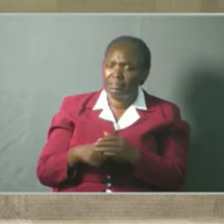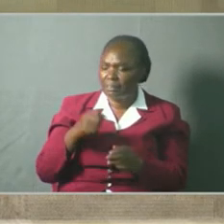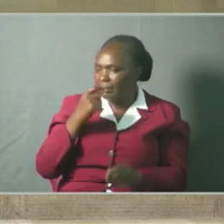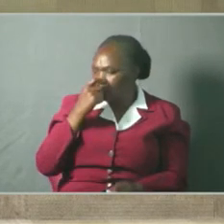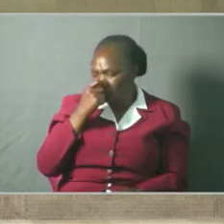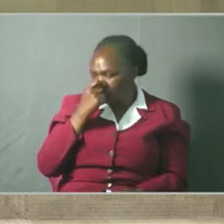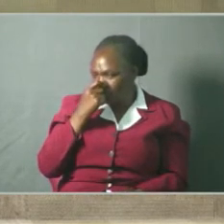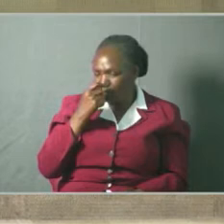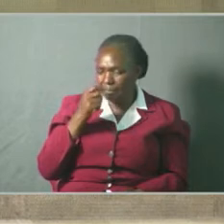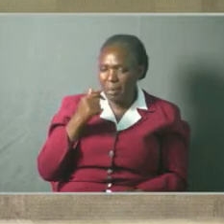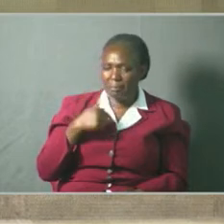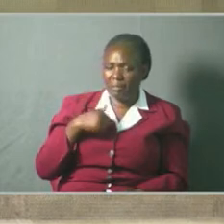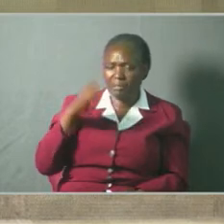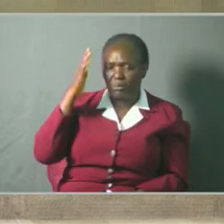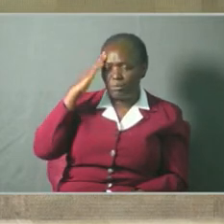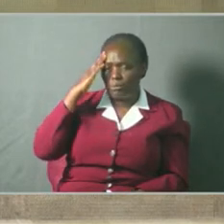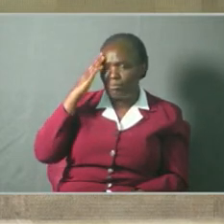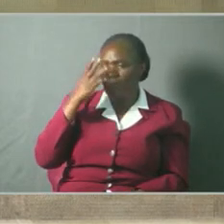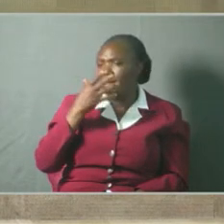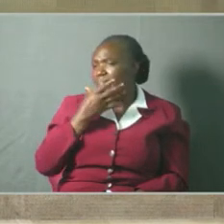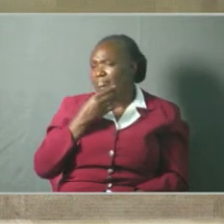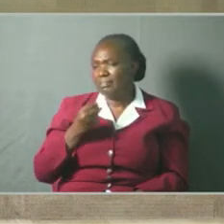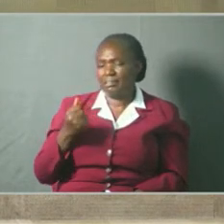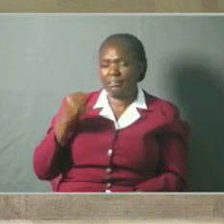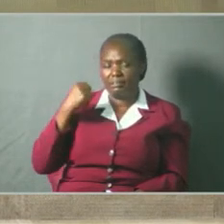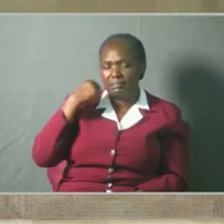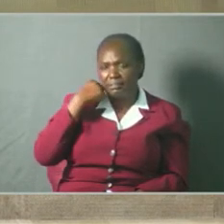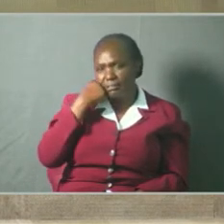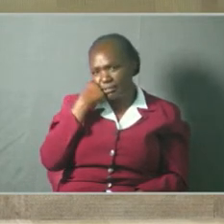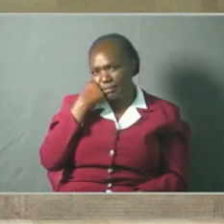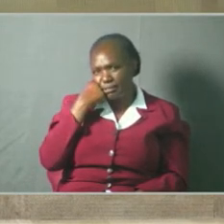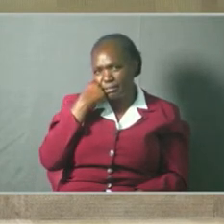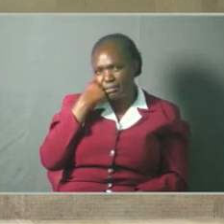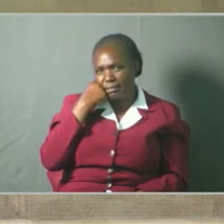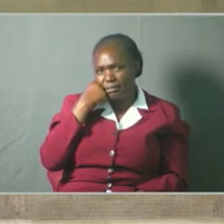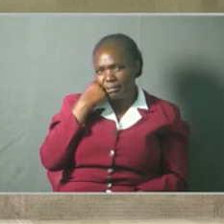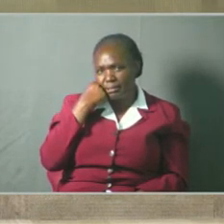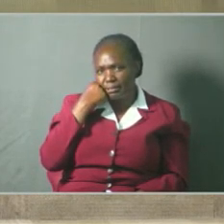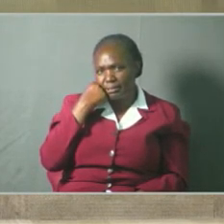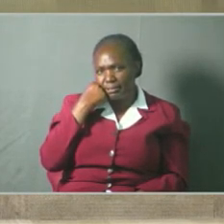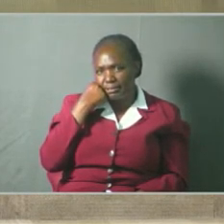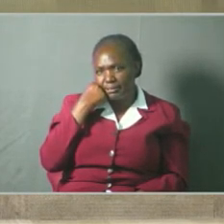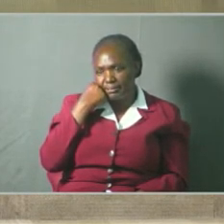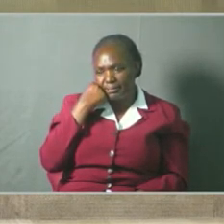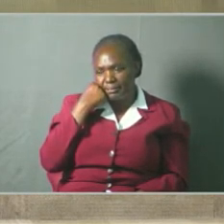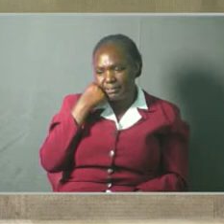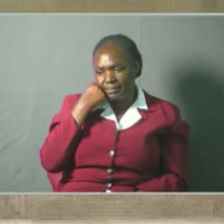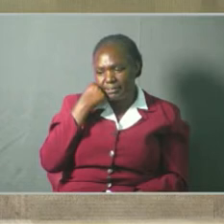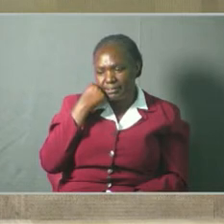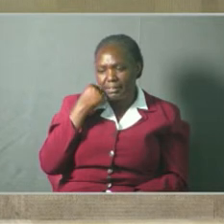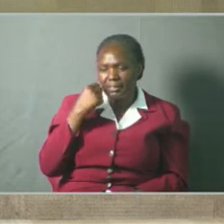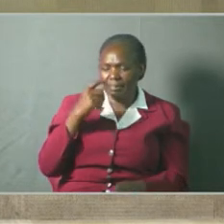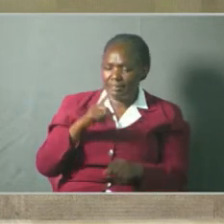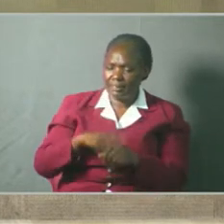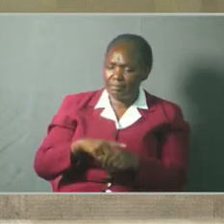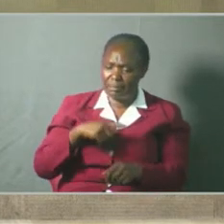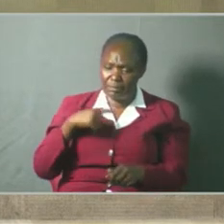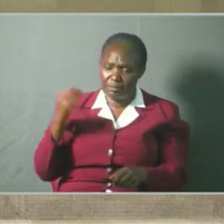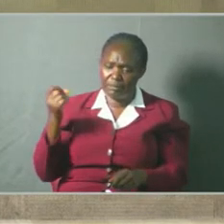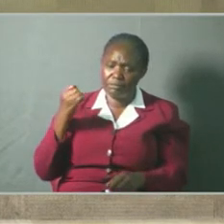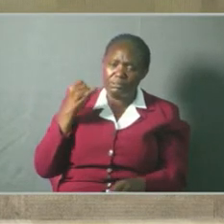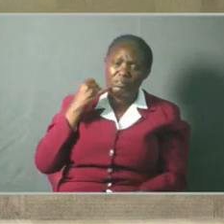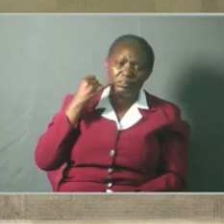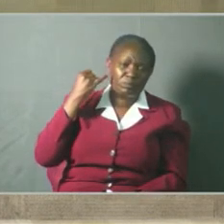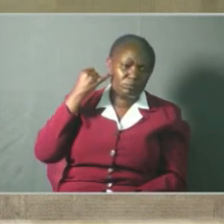And then when I saw the pictures in the field, I went to Nakuru on